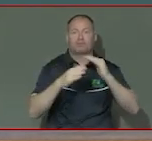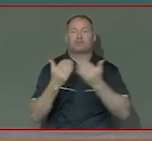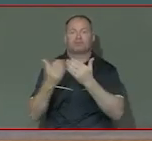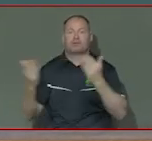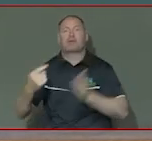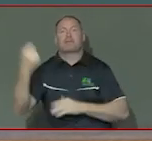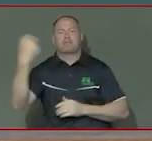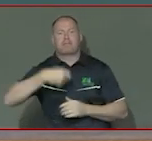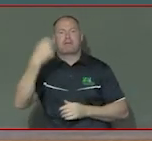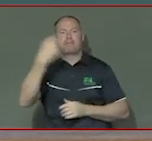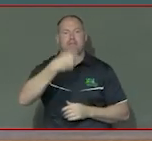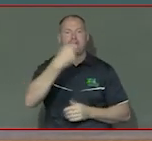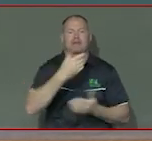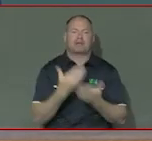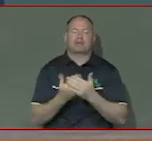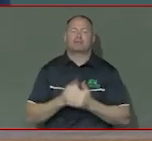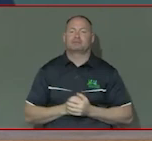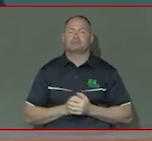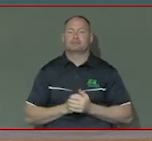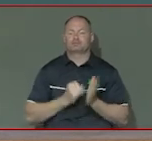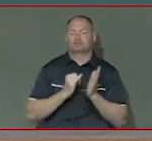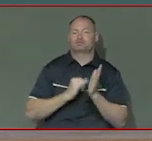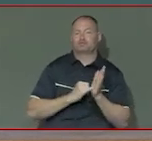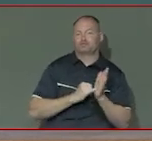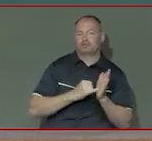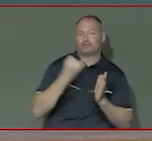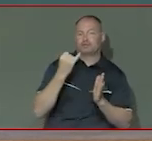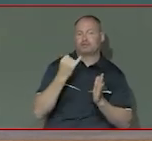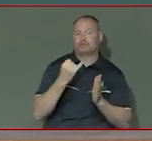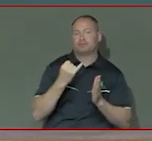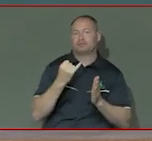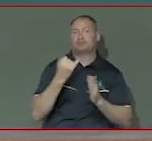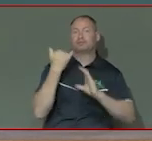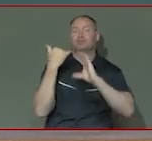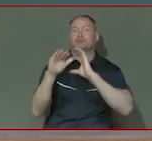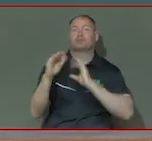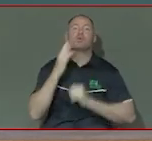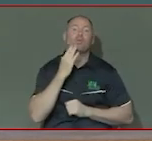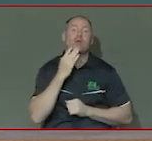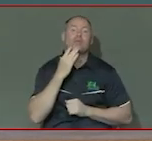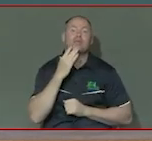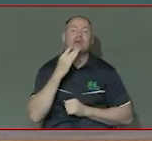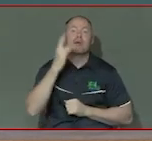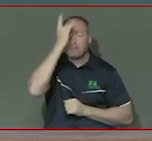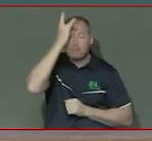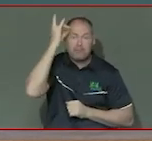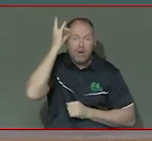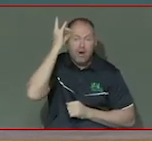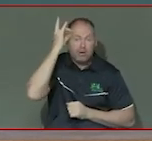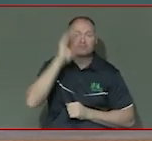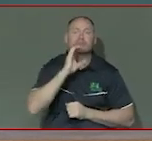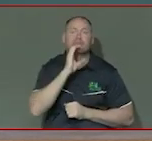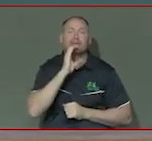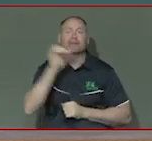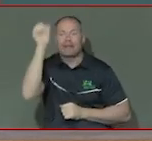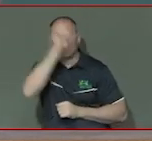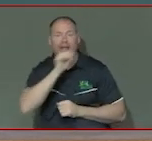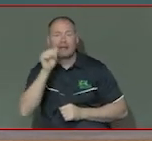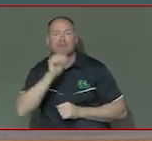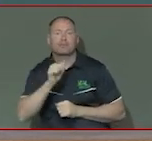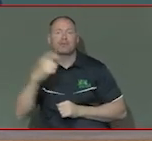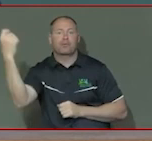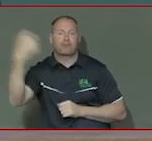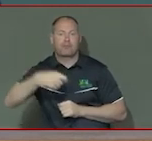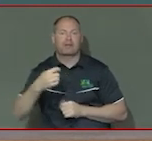All right. If you send out January's accounts only in March, you will only receive in April maybe, and then it's 4